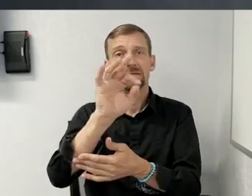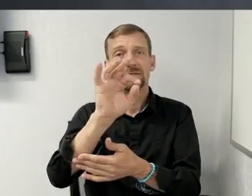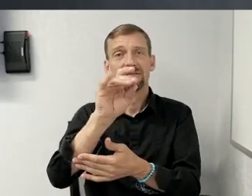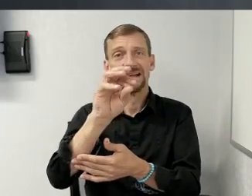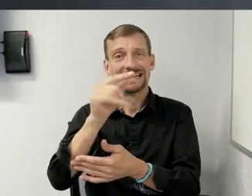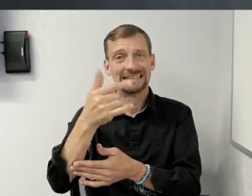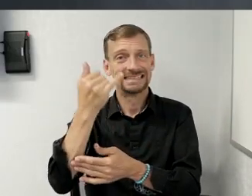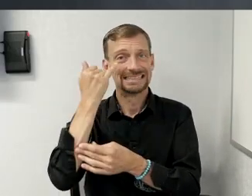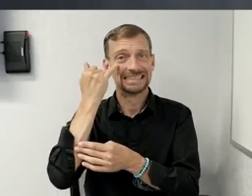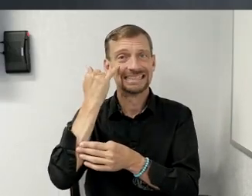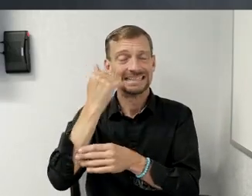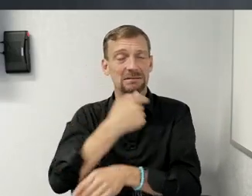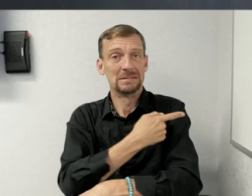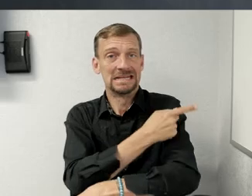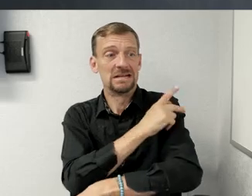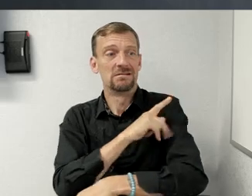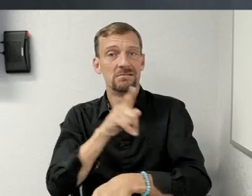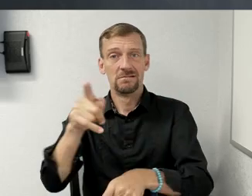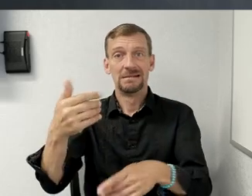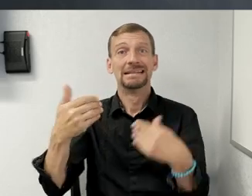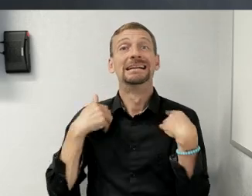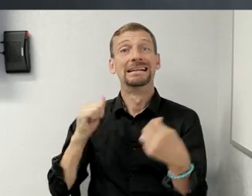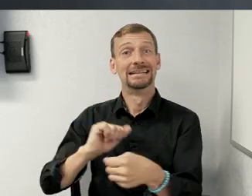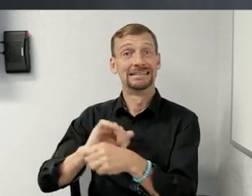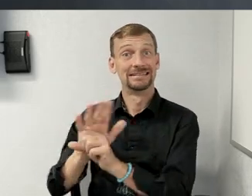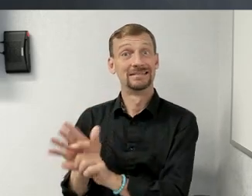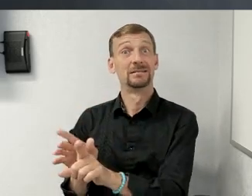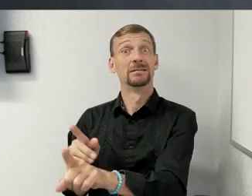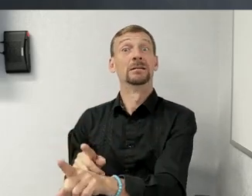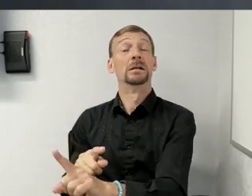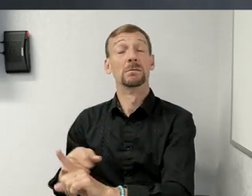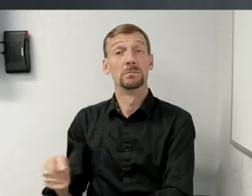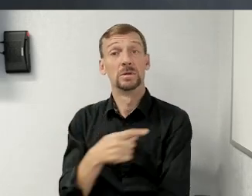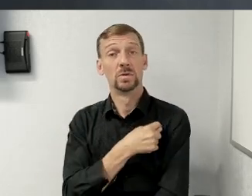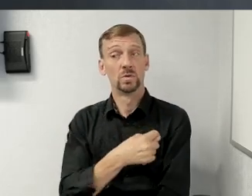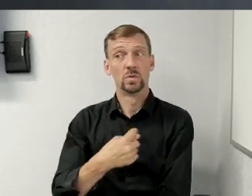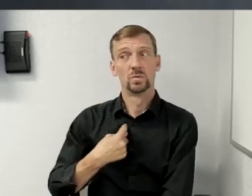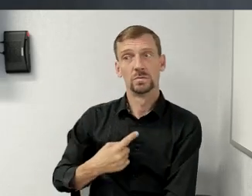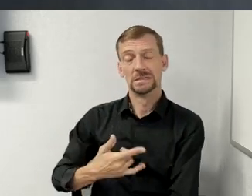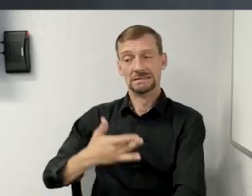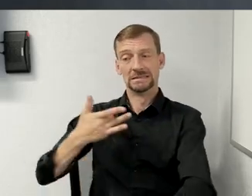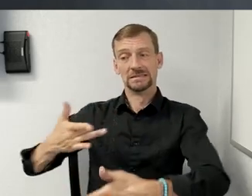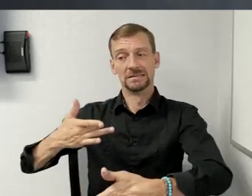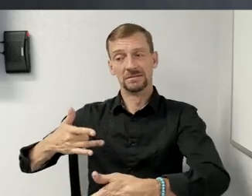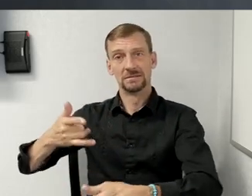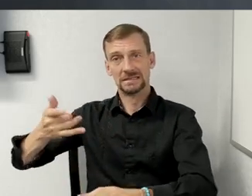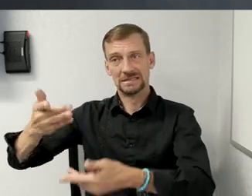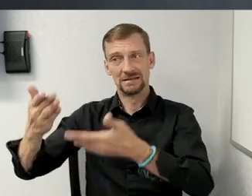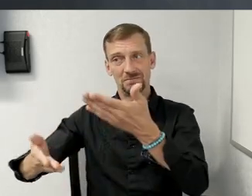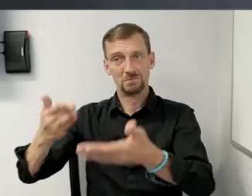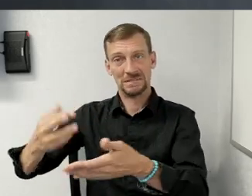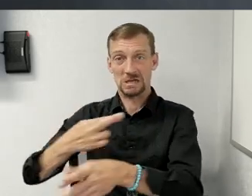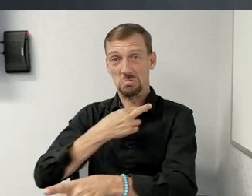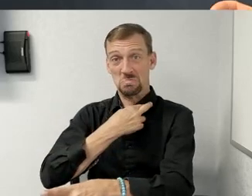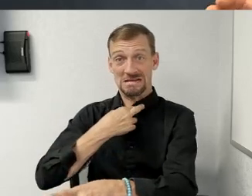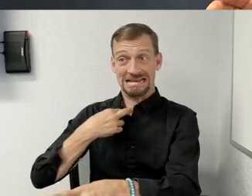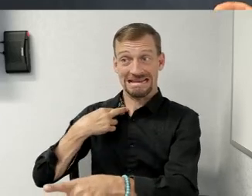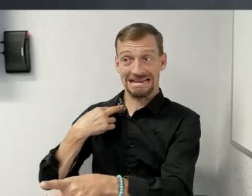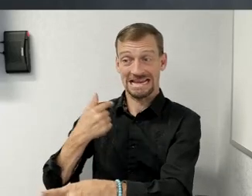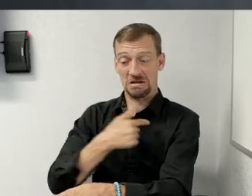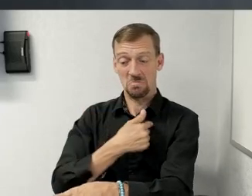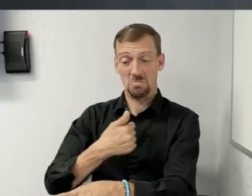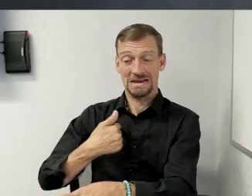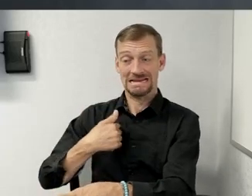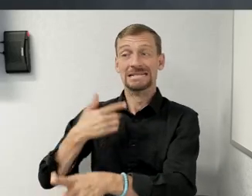tests negative for the virus, but we're concerned that they could possibly still be at risk, we